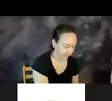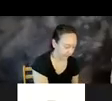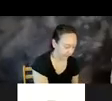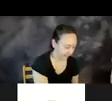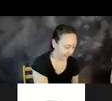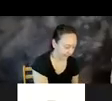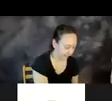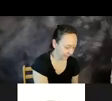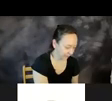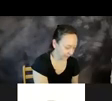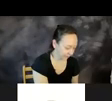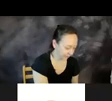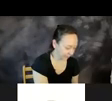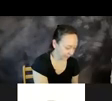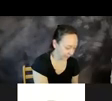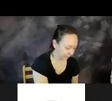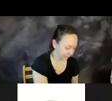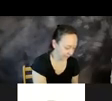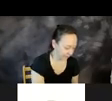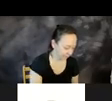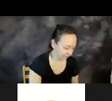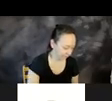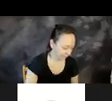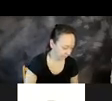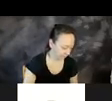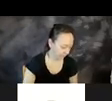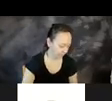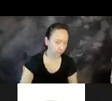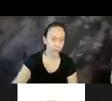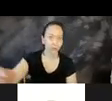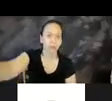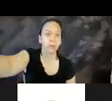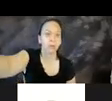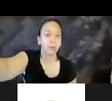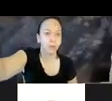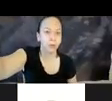So this is our first tool. This allows riders, can you see this okay?